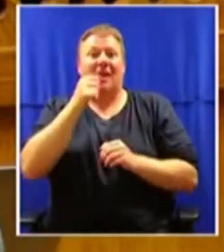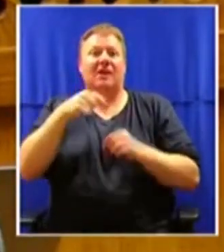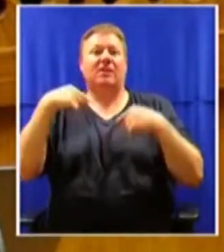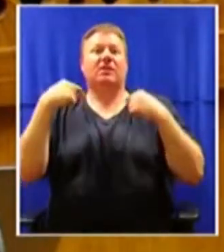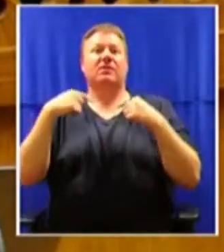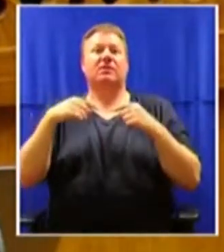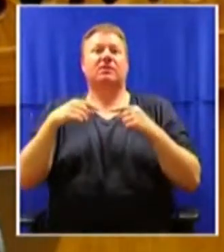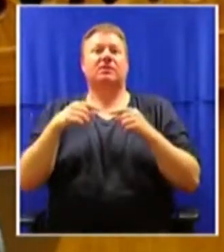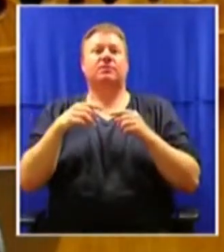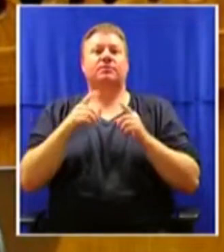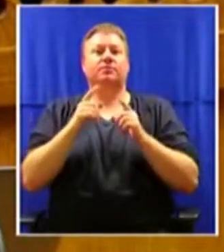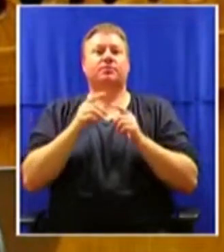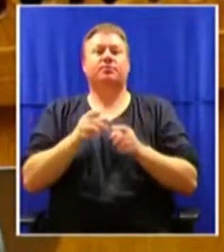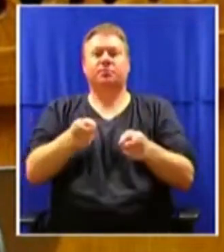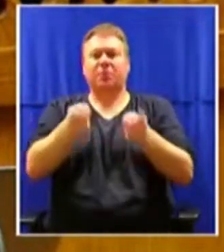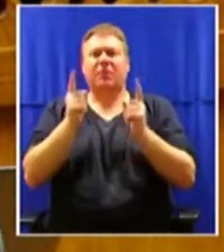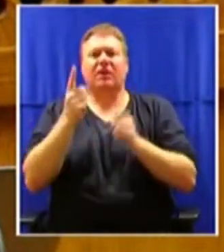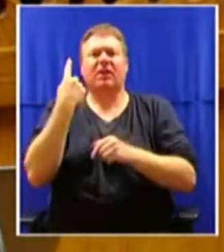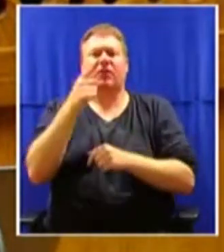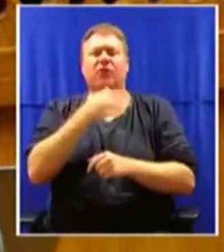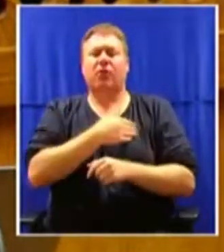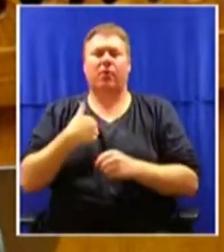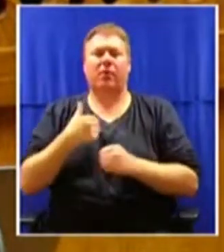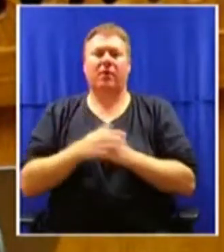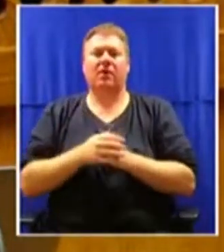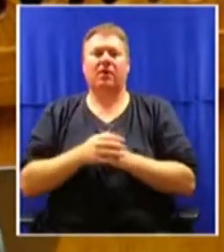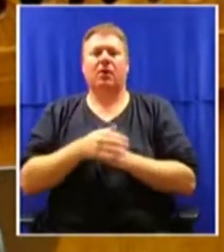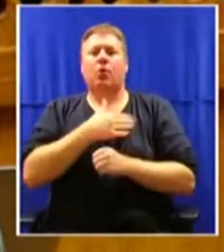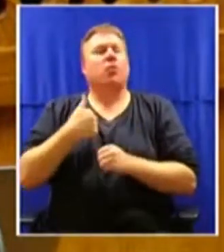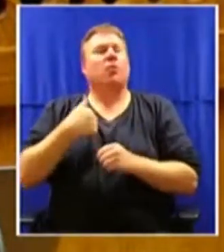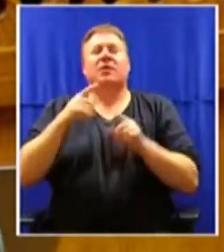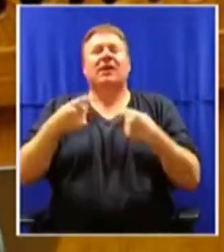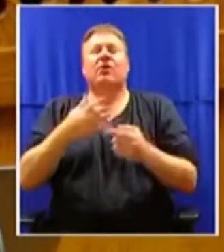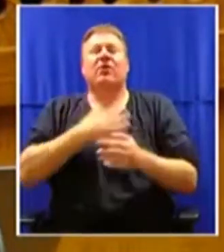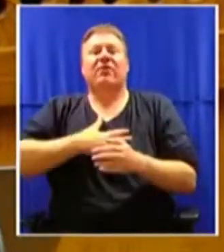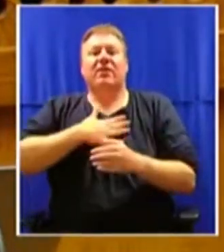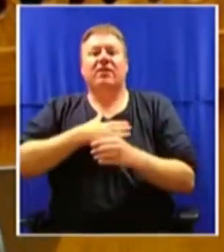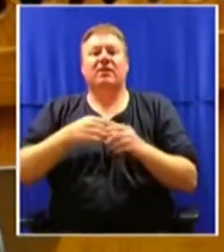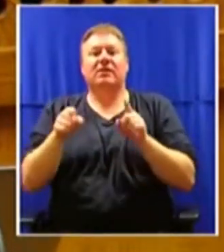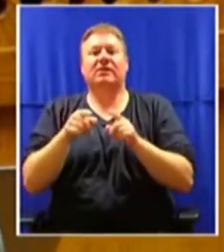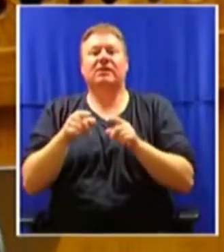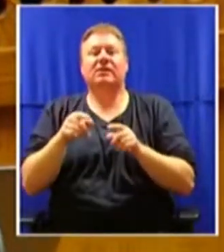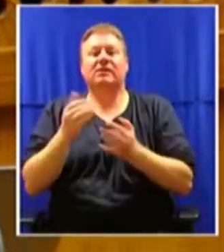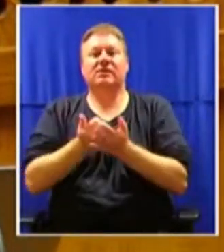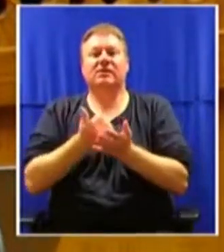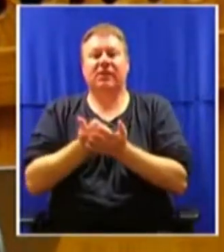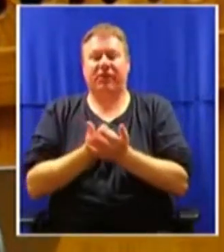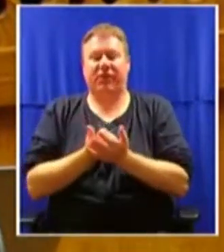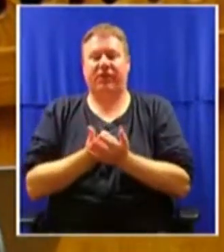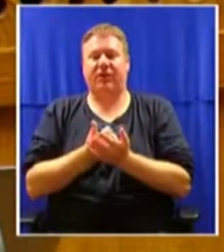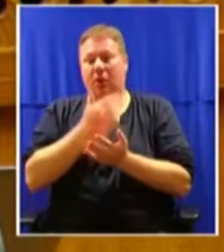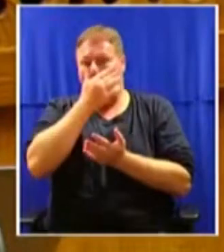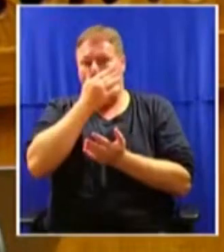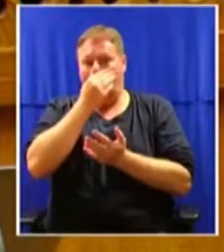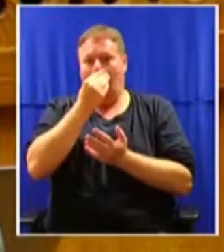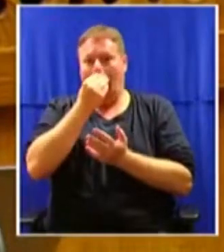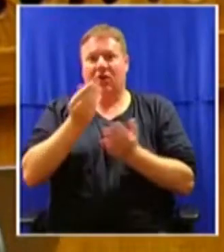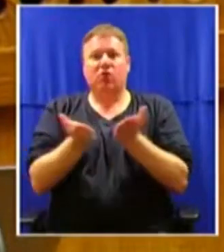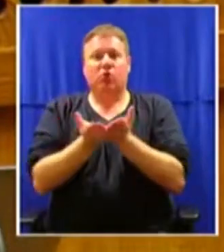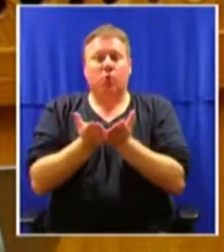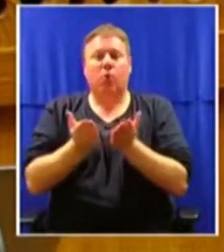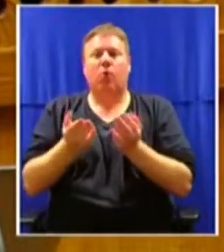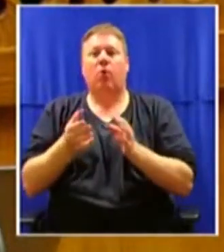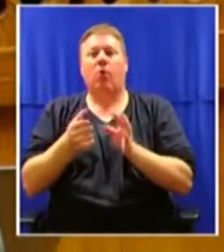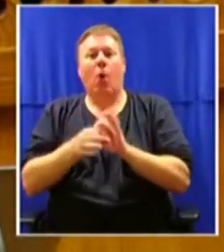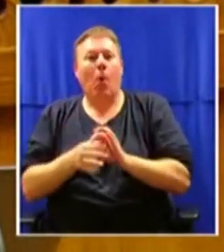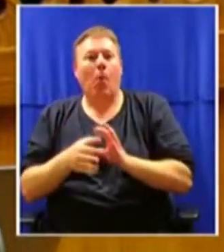schools, at work, and in the streets. I was raised by a single mother and 3 brothers. She often lived her days in silent